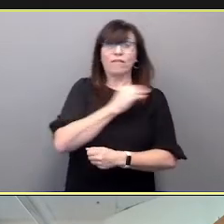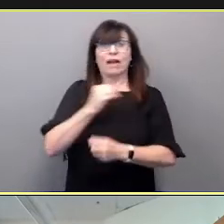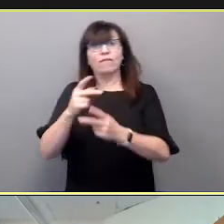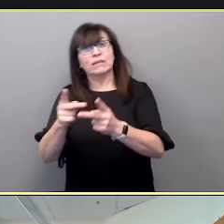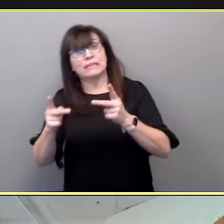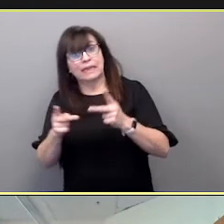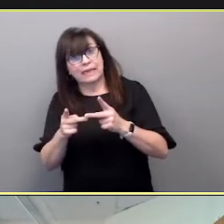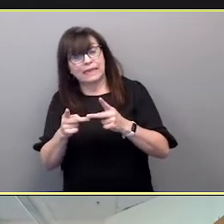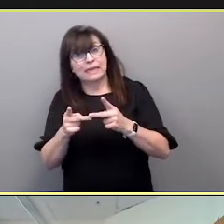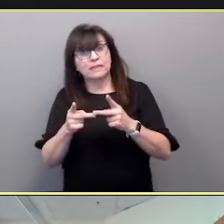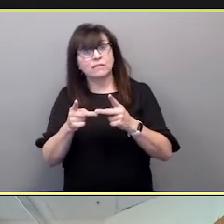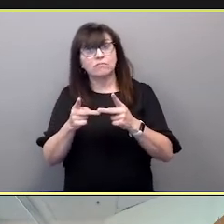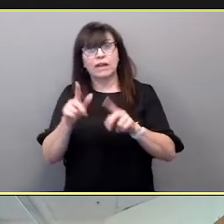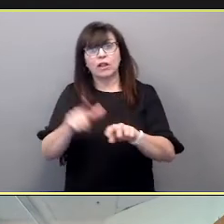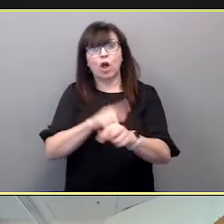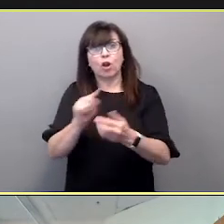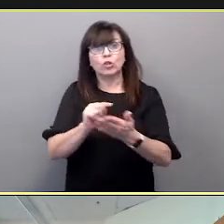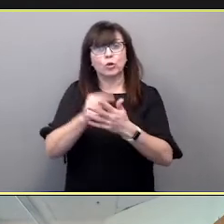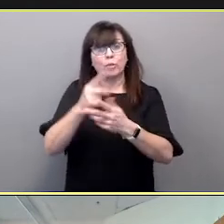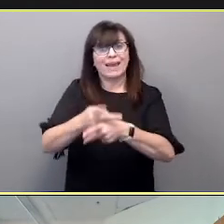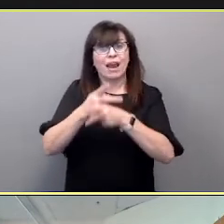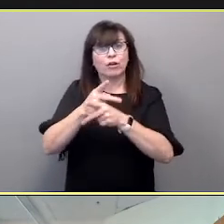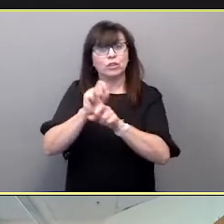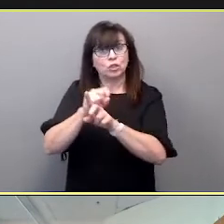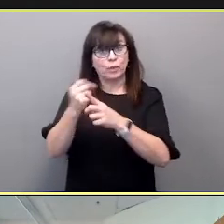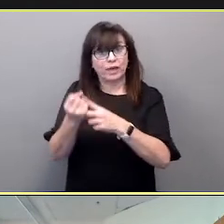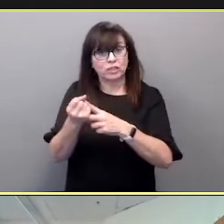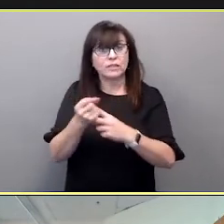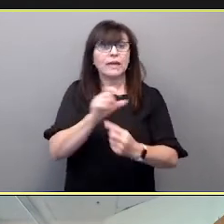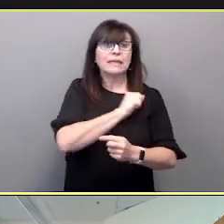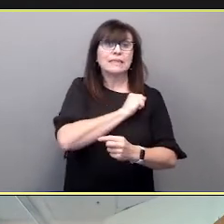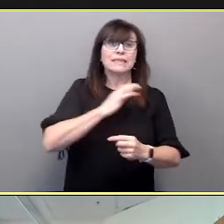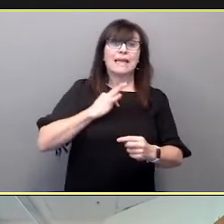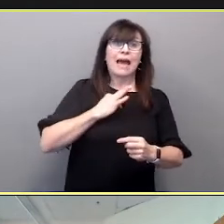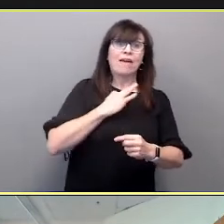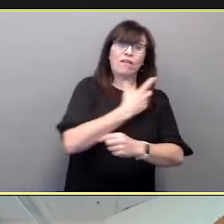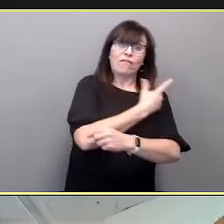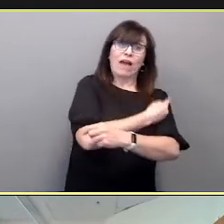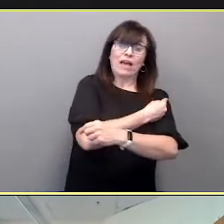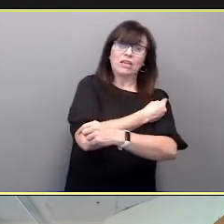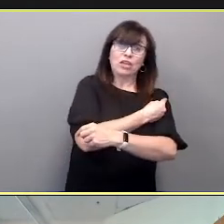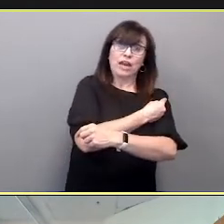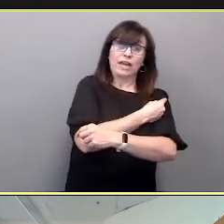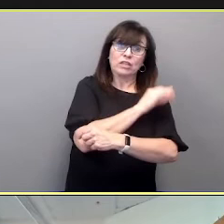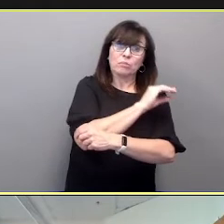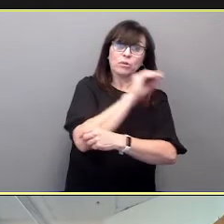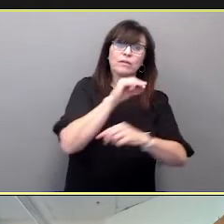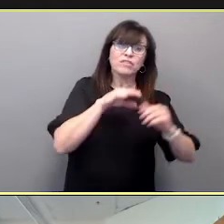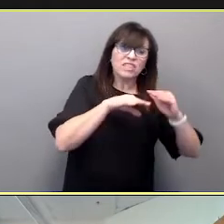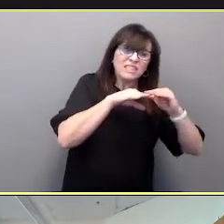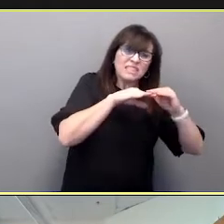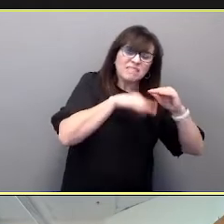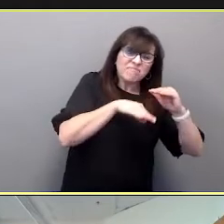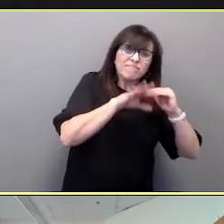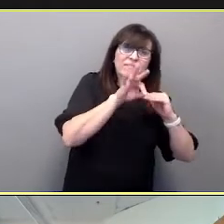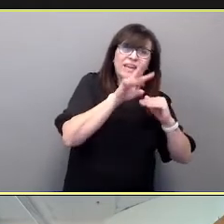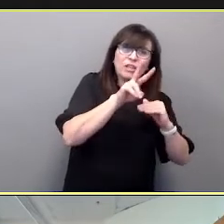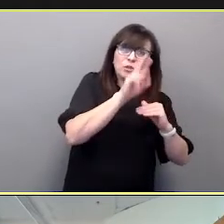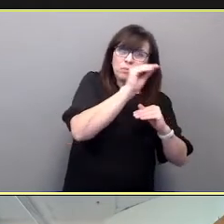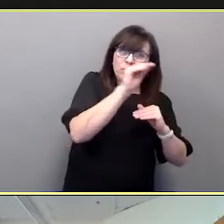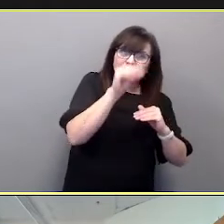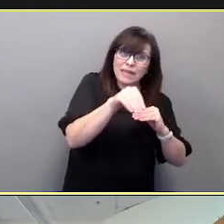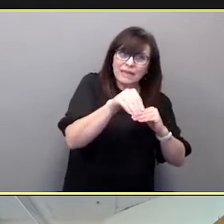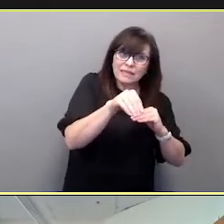facilities in long-term care settings. Staff vaccination rate is, just less than 92%. There's